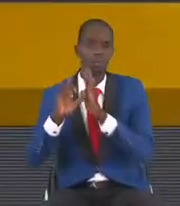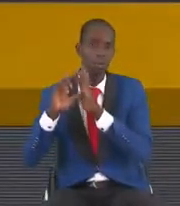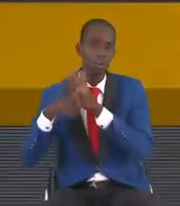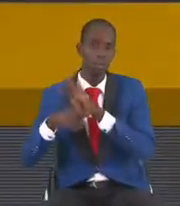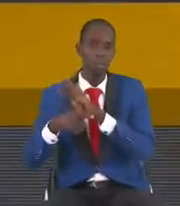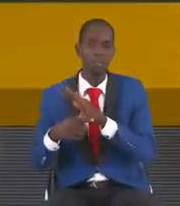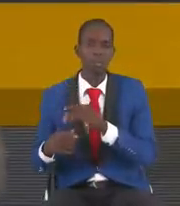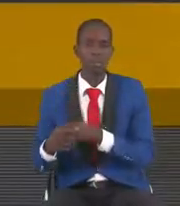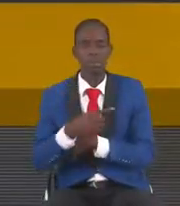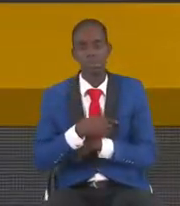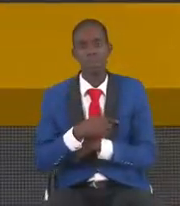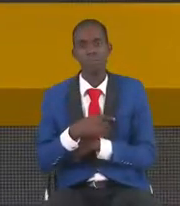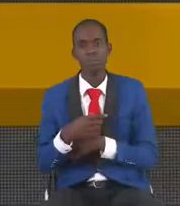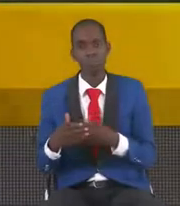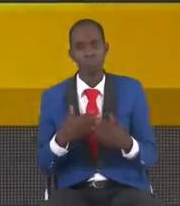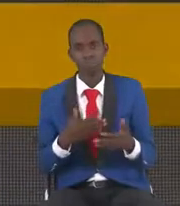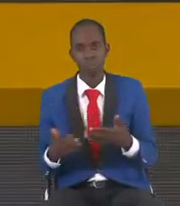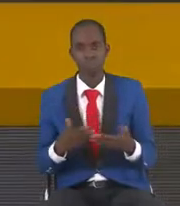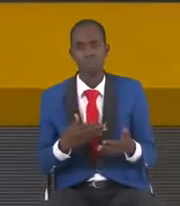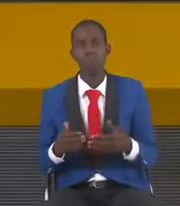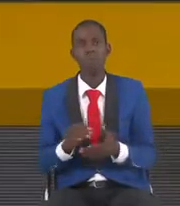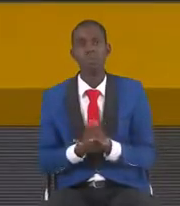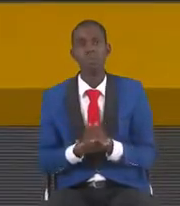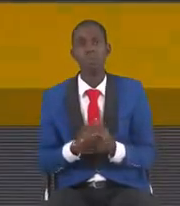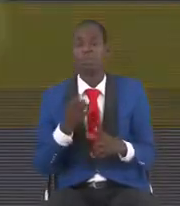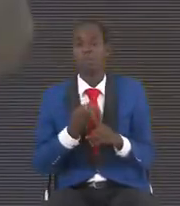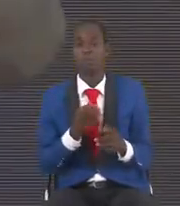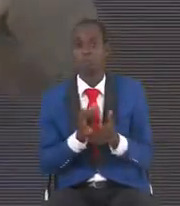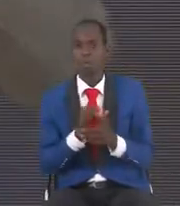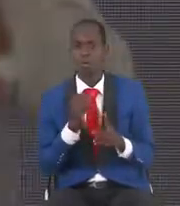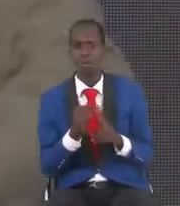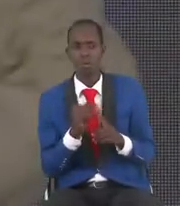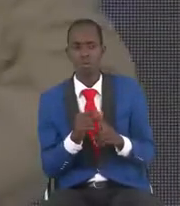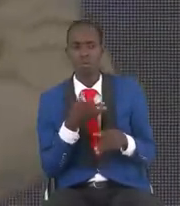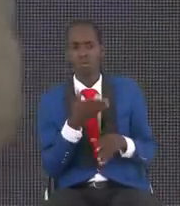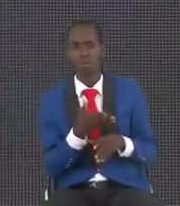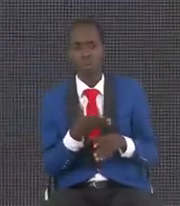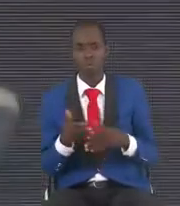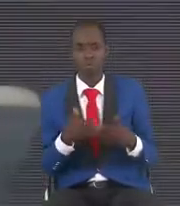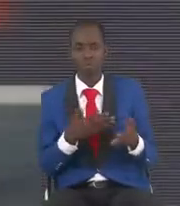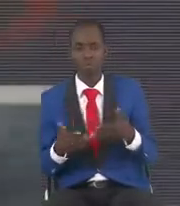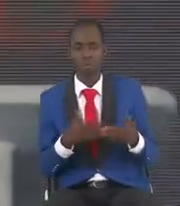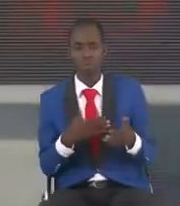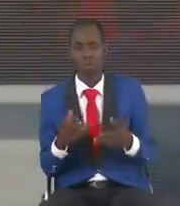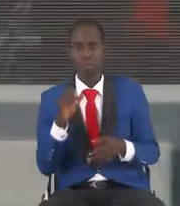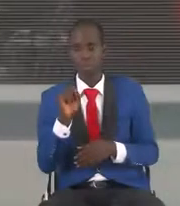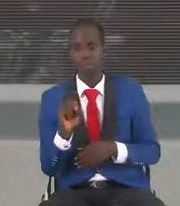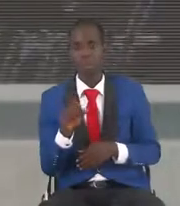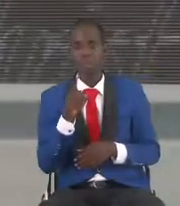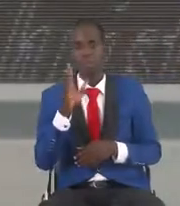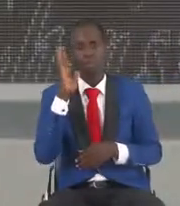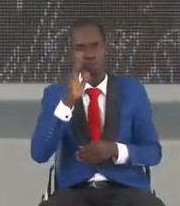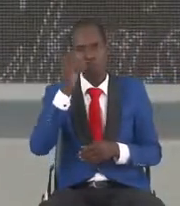day situations. From that plural word, situations, you will know that